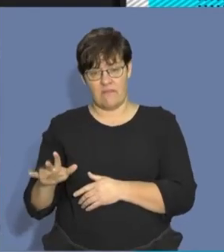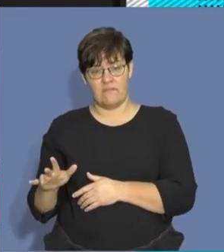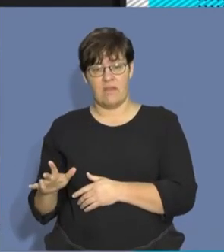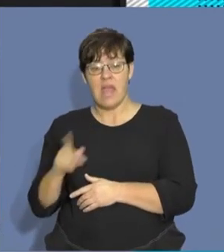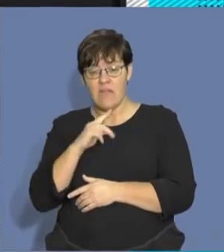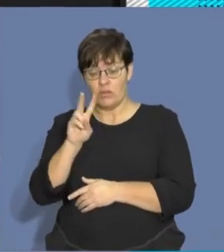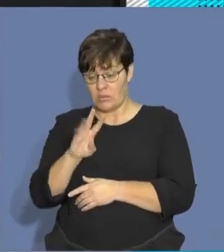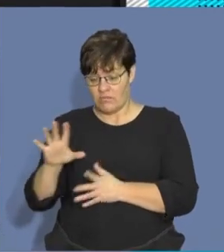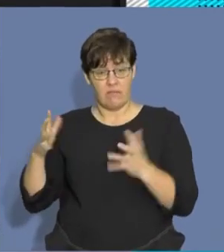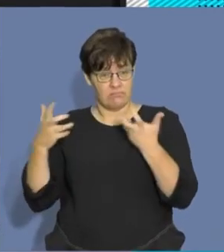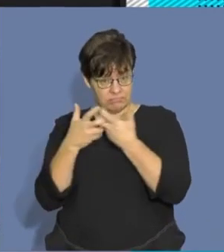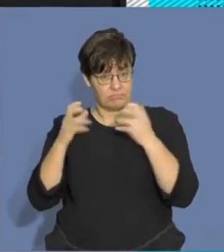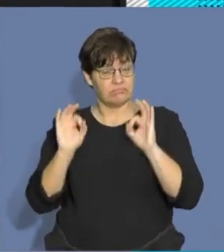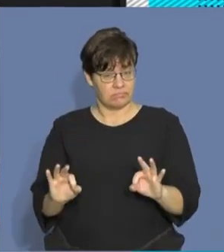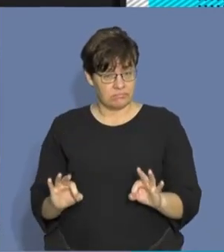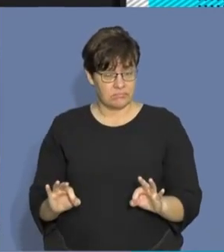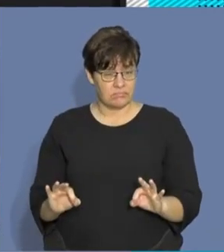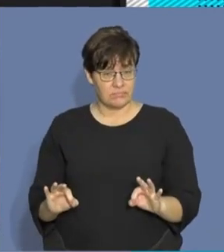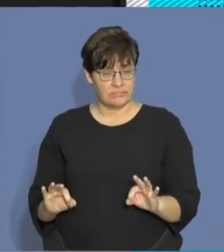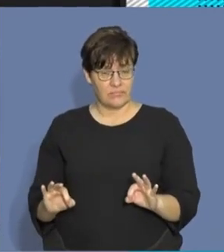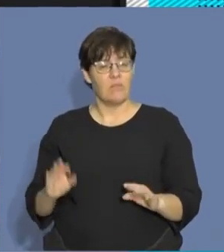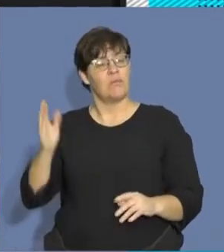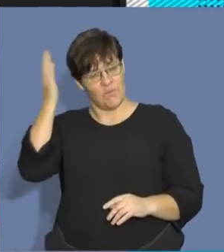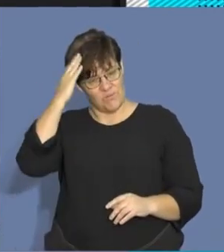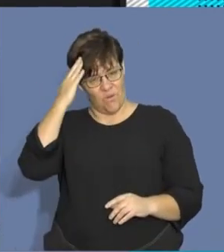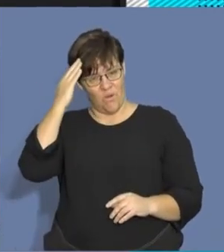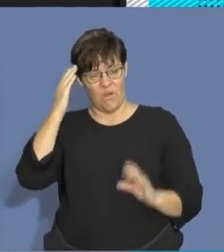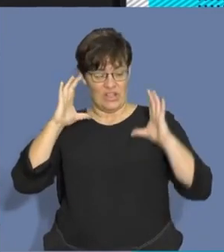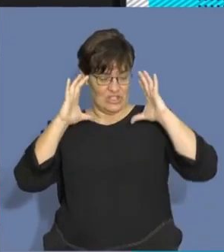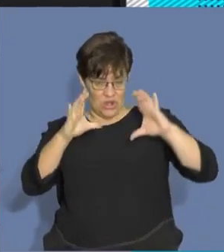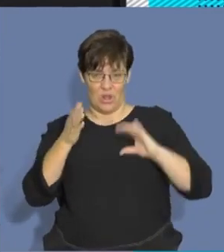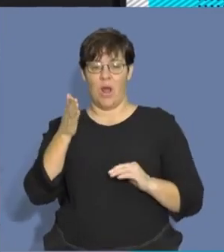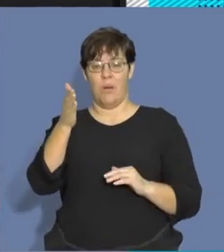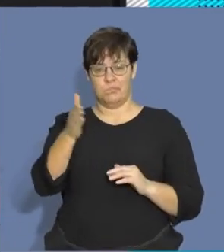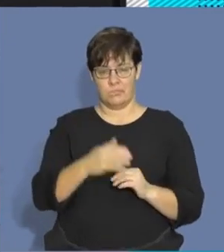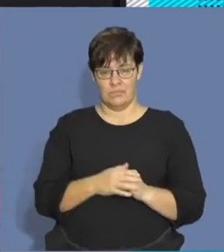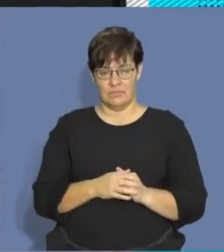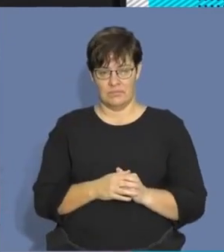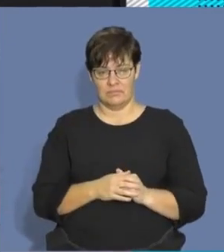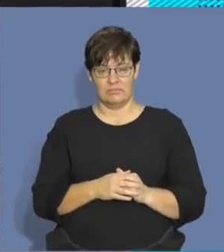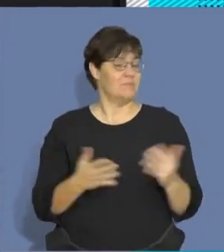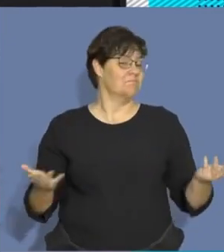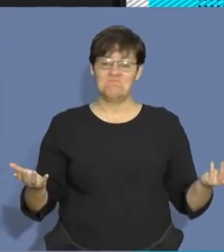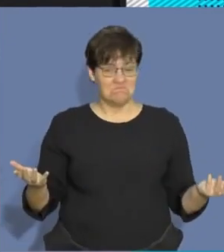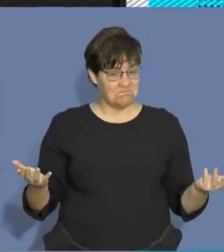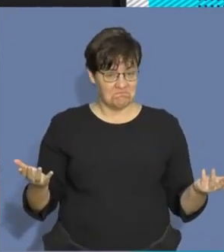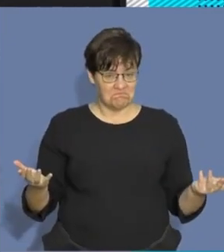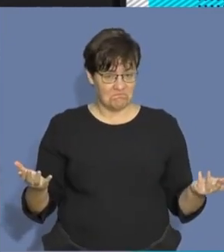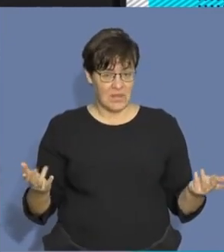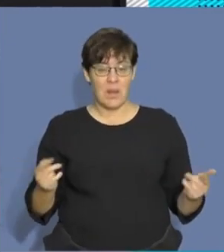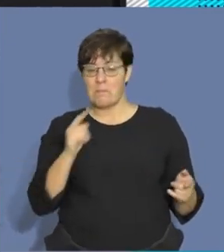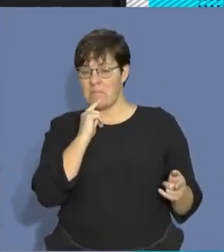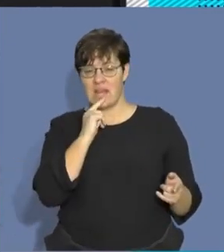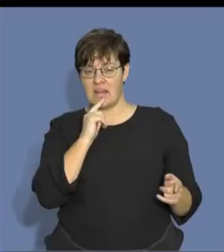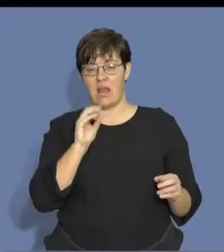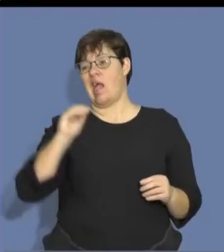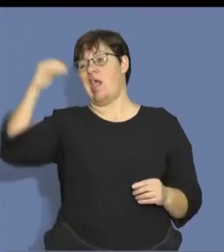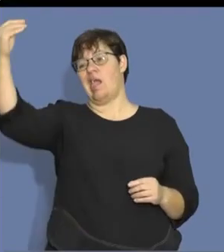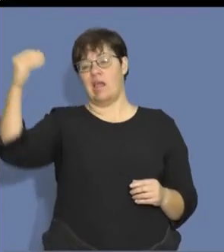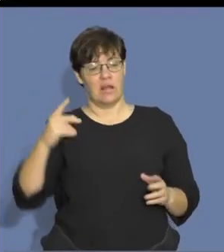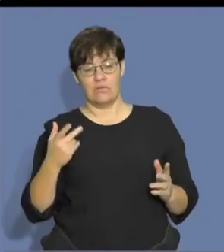does equal what it's supposed to equal, then yes, it does lie in the graph. If it doesn't, then I know that it doesn't. All